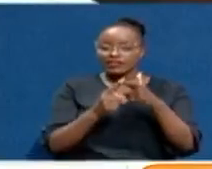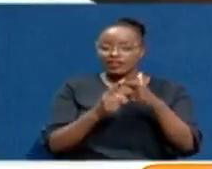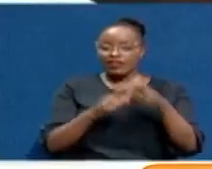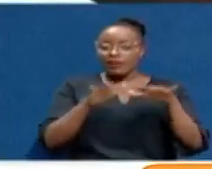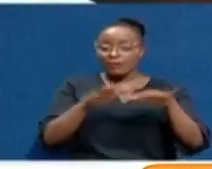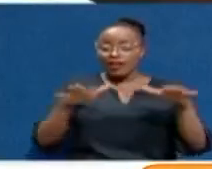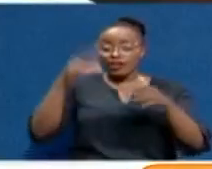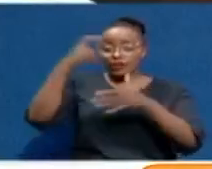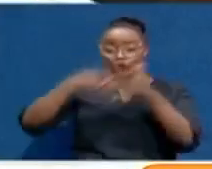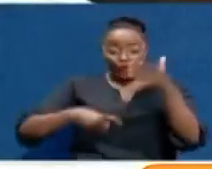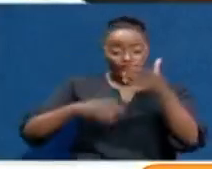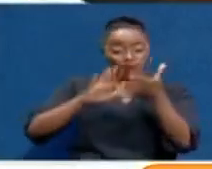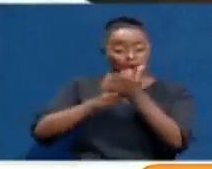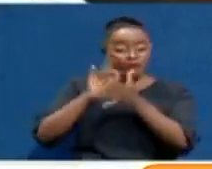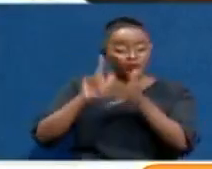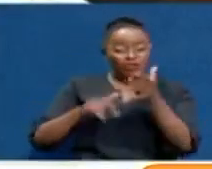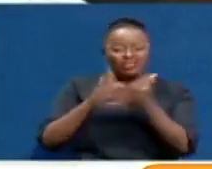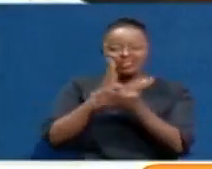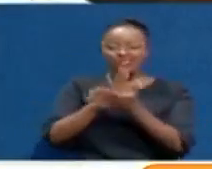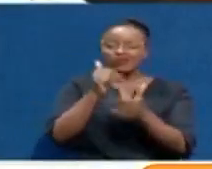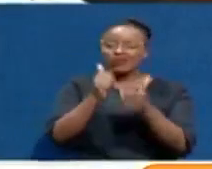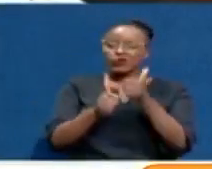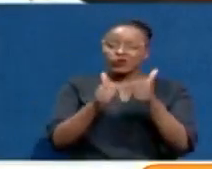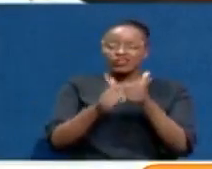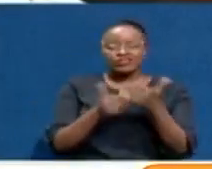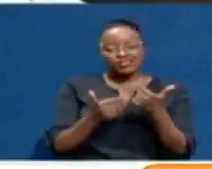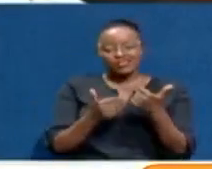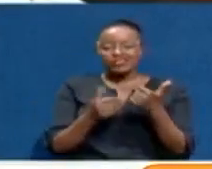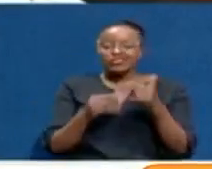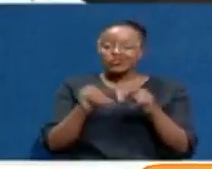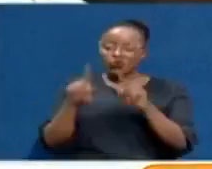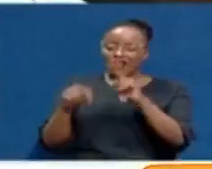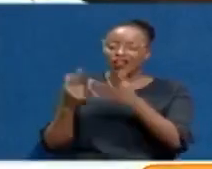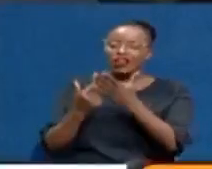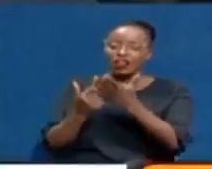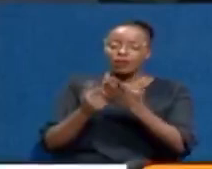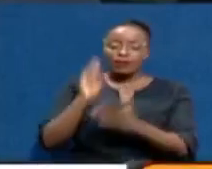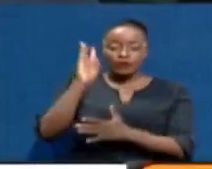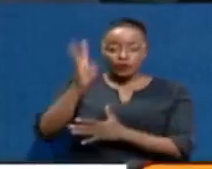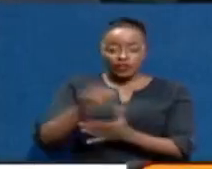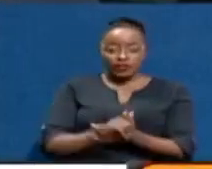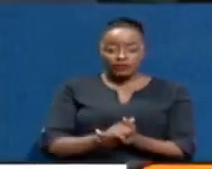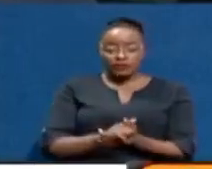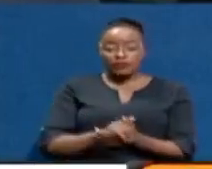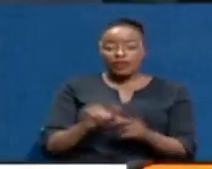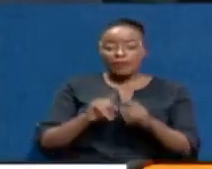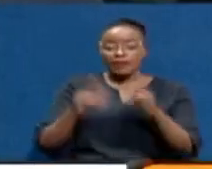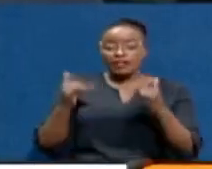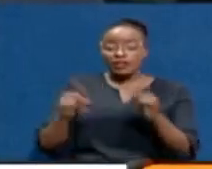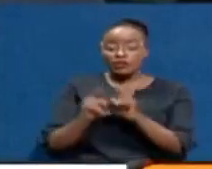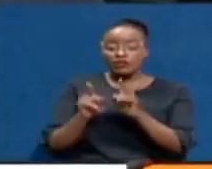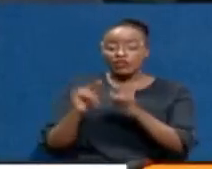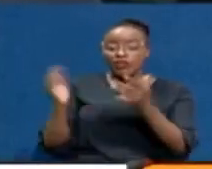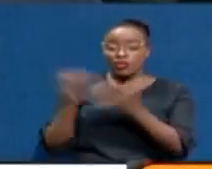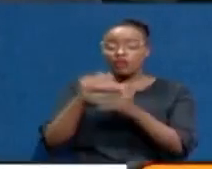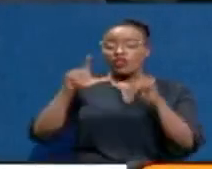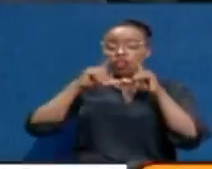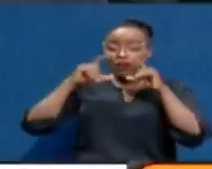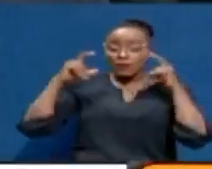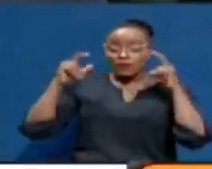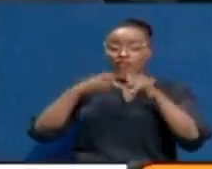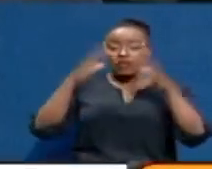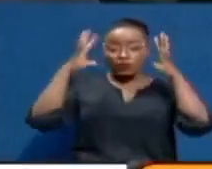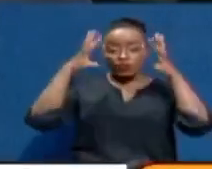the market price is something you expect that you'll be paid for. When His Excellency removed the VAT on the masks,